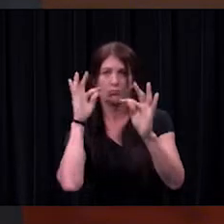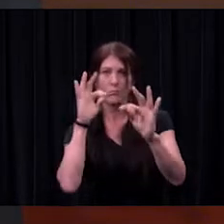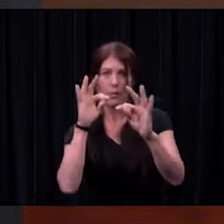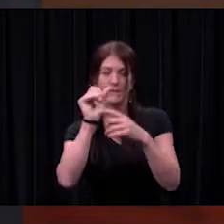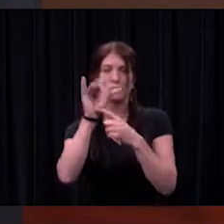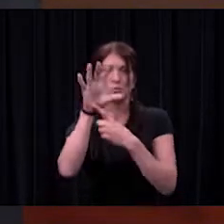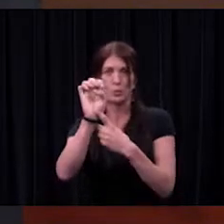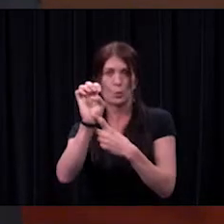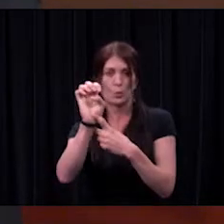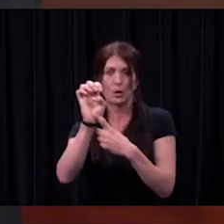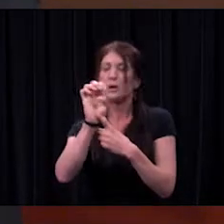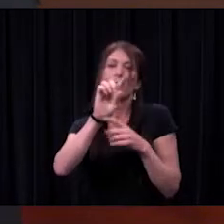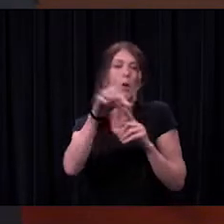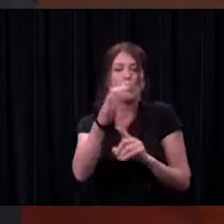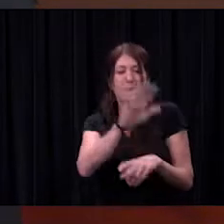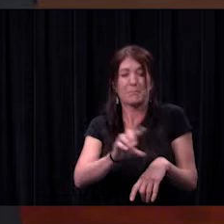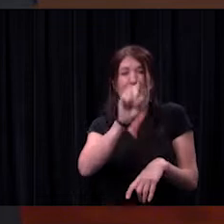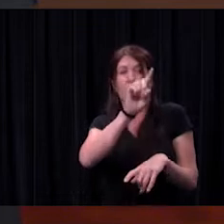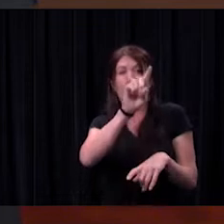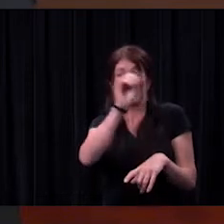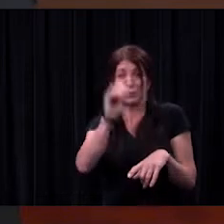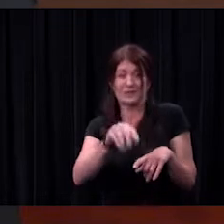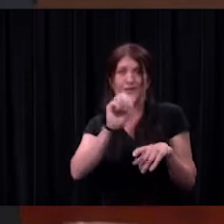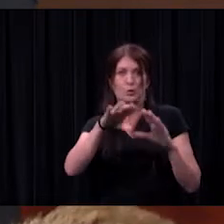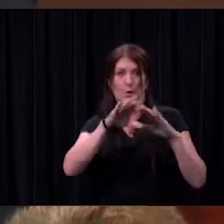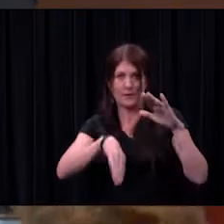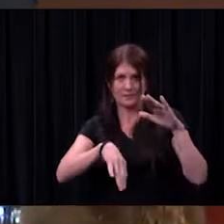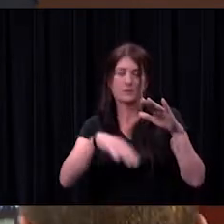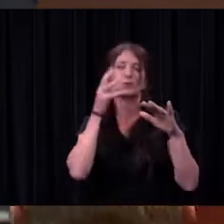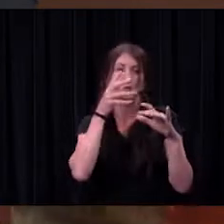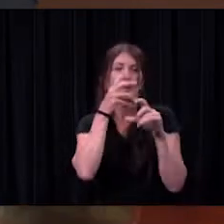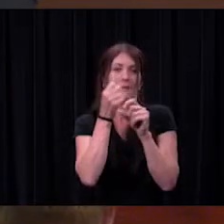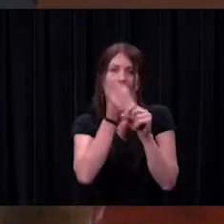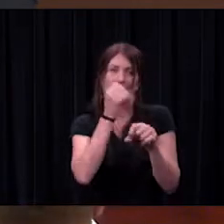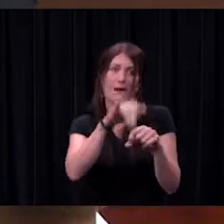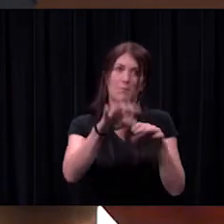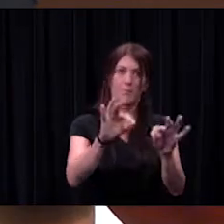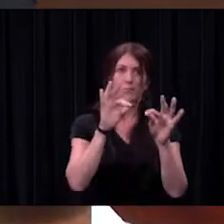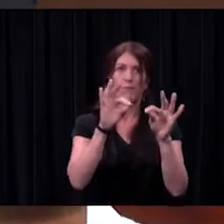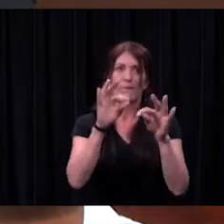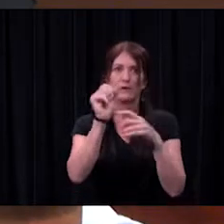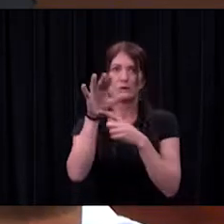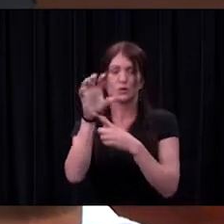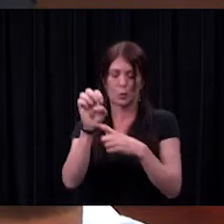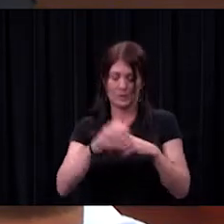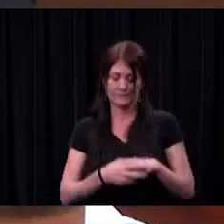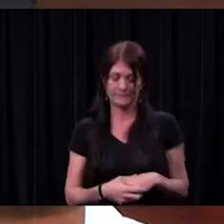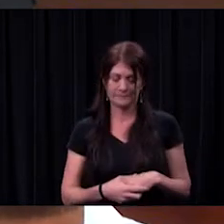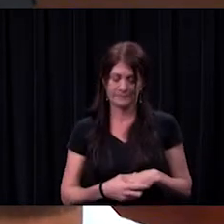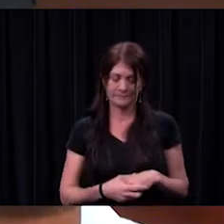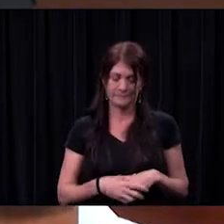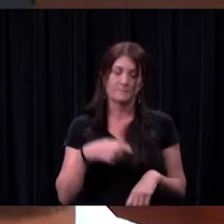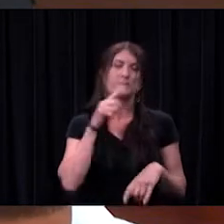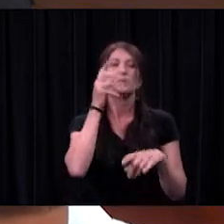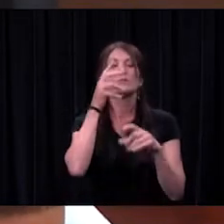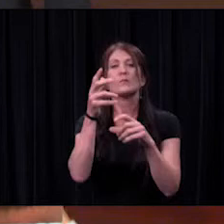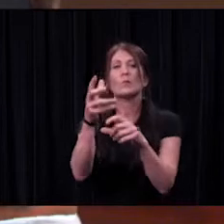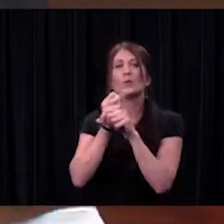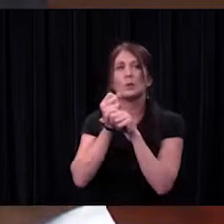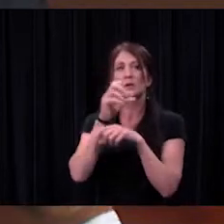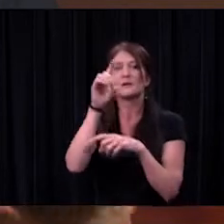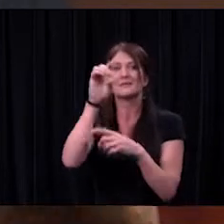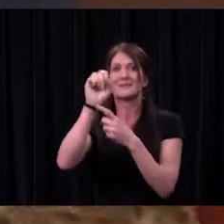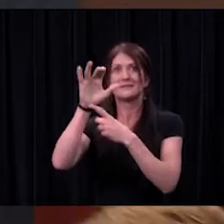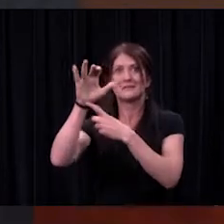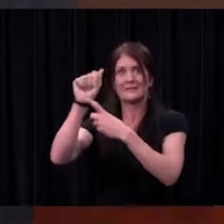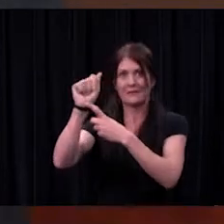ACT earn this top score. He's been involved in Boy Scouts, Science Olympiad, Scholar and Science Bowls, DECA, and Distinguished Scholars 21st Century